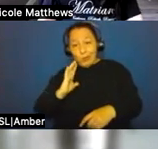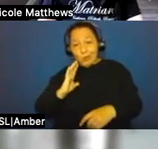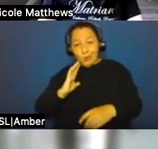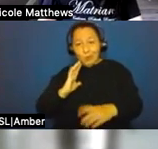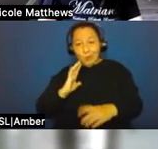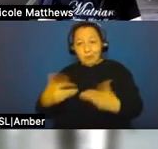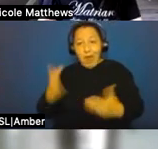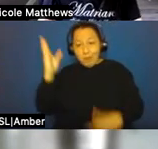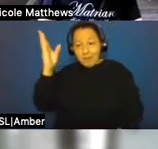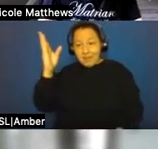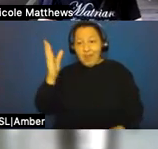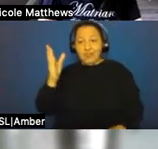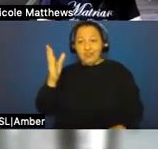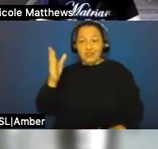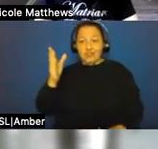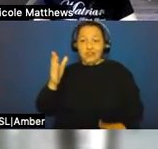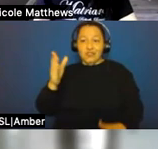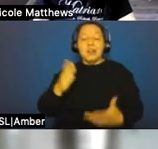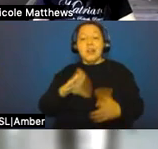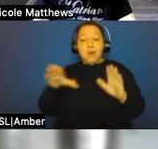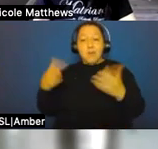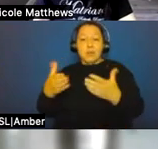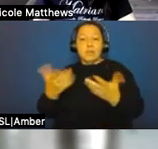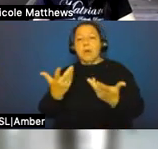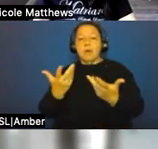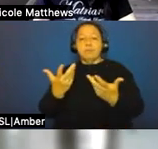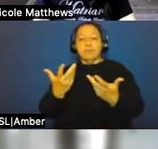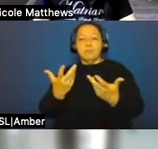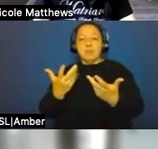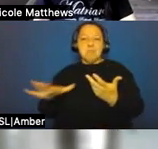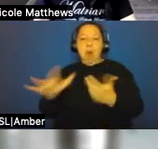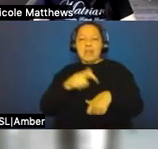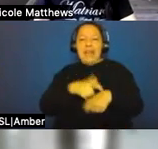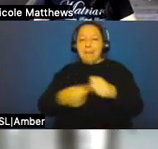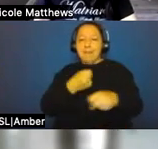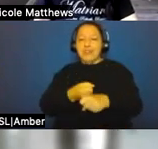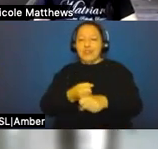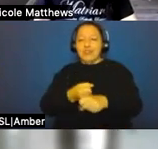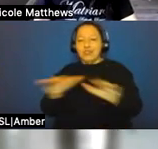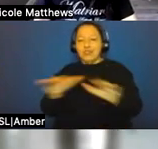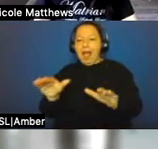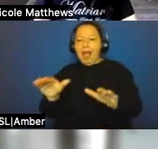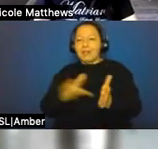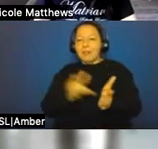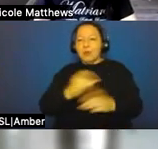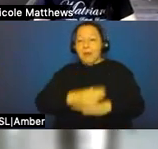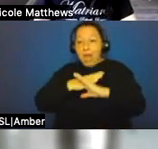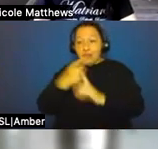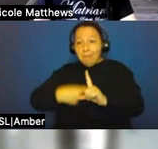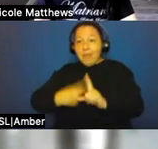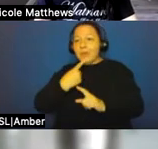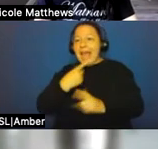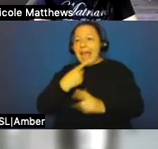presentations to around like Child Abuse Prevention Month. And they used to do this hands are not for hitting. And we did